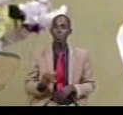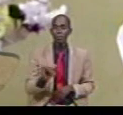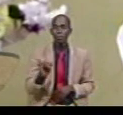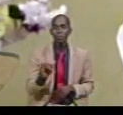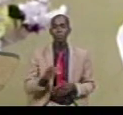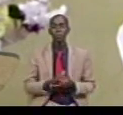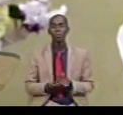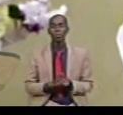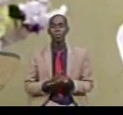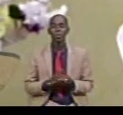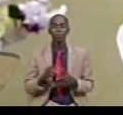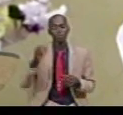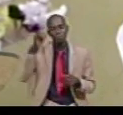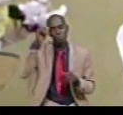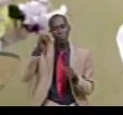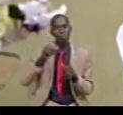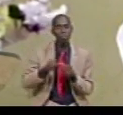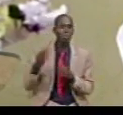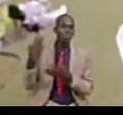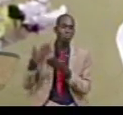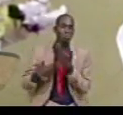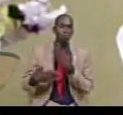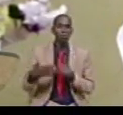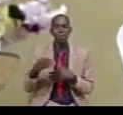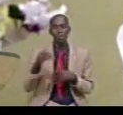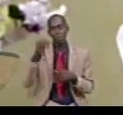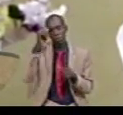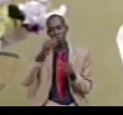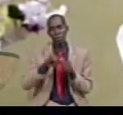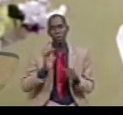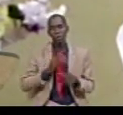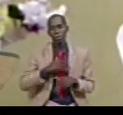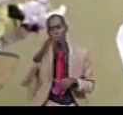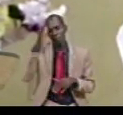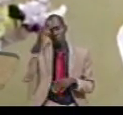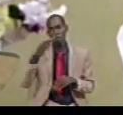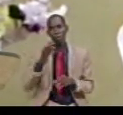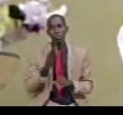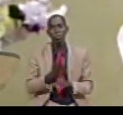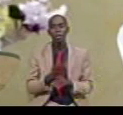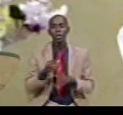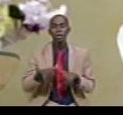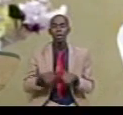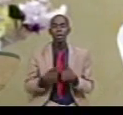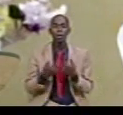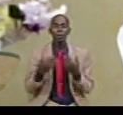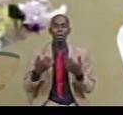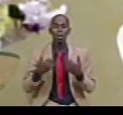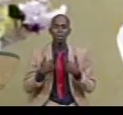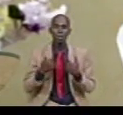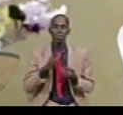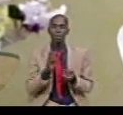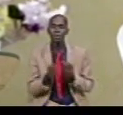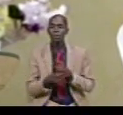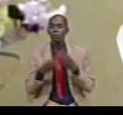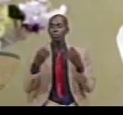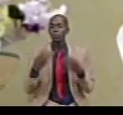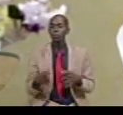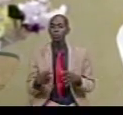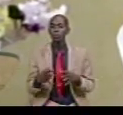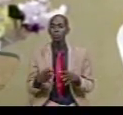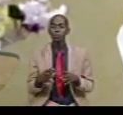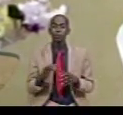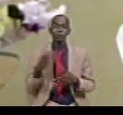down memory lane and talk about the life of this father of faith and how it shaped multiple generations across nations.